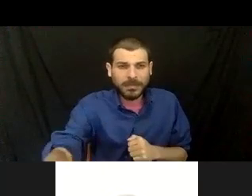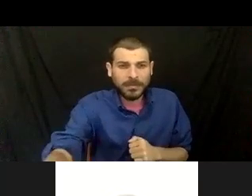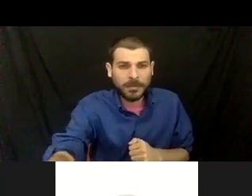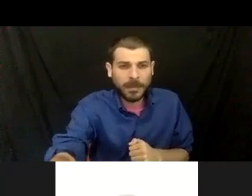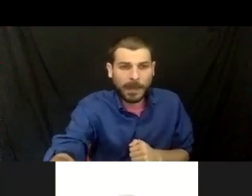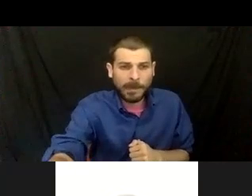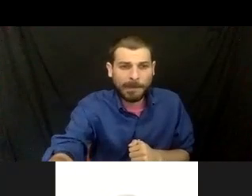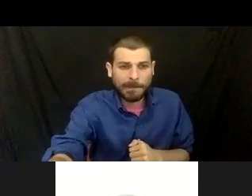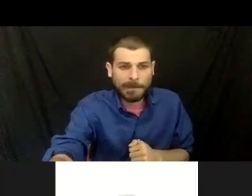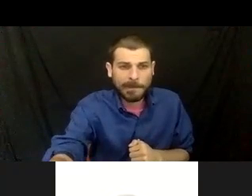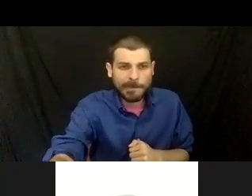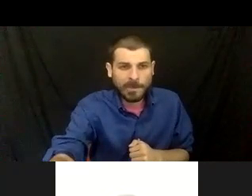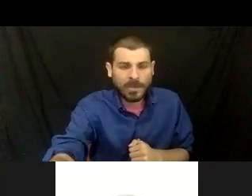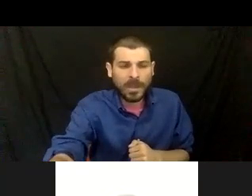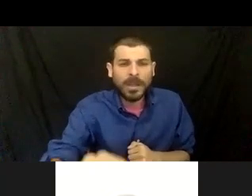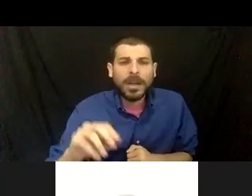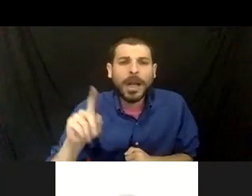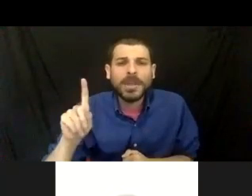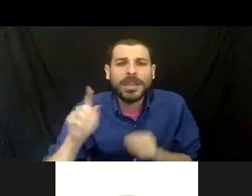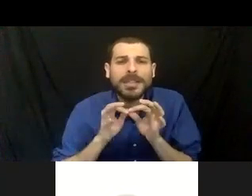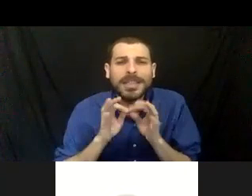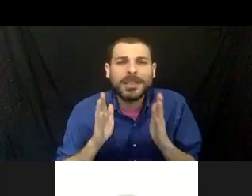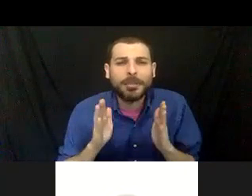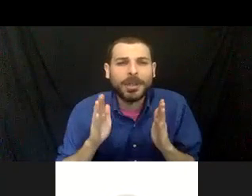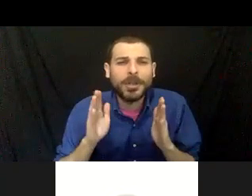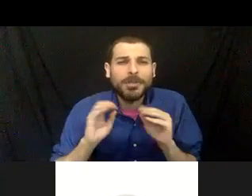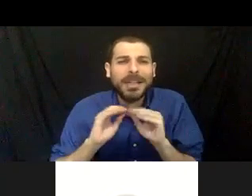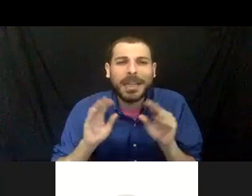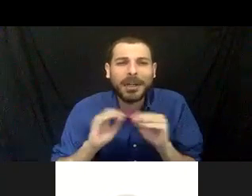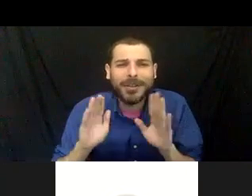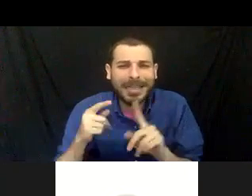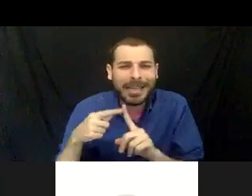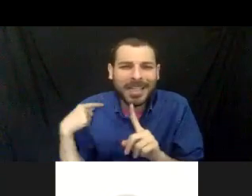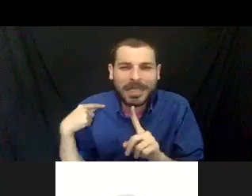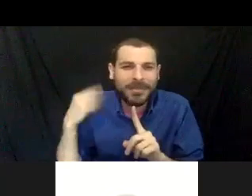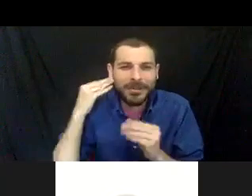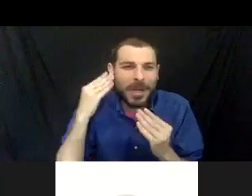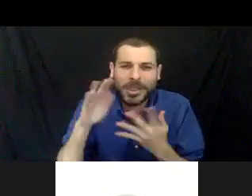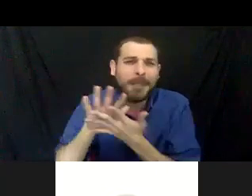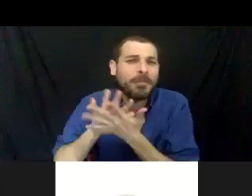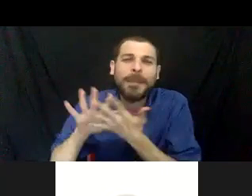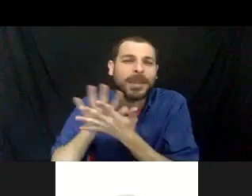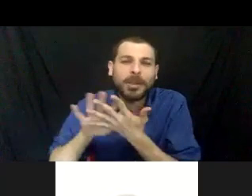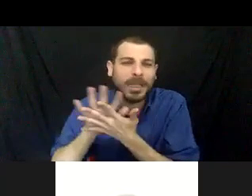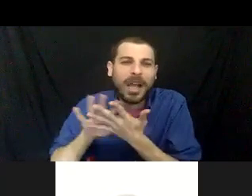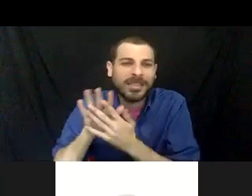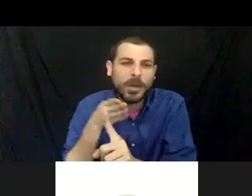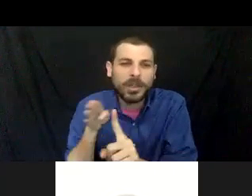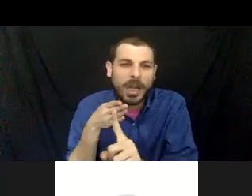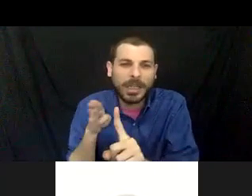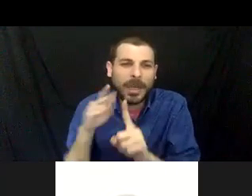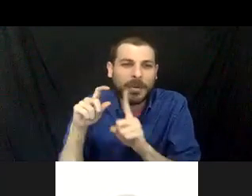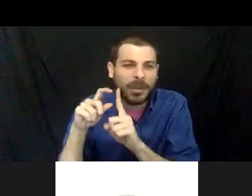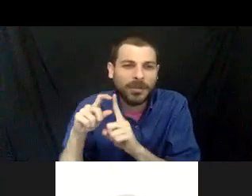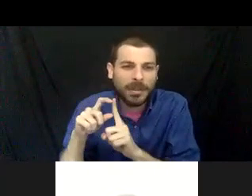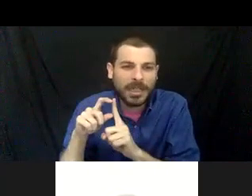to, you know, spend that money. For instance. This is the interpreter. Would you mind clarifying that last piece of information? I'm a little bit lost in what you're